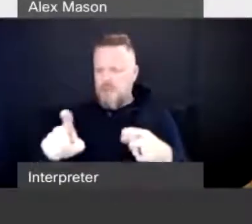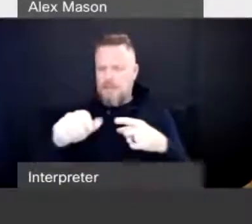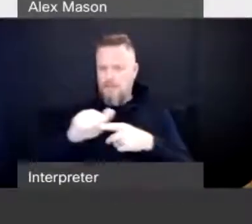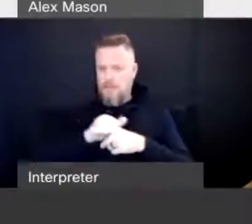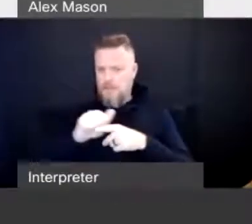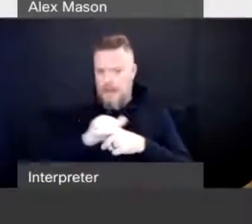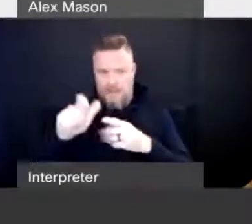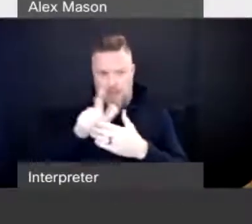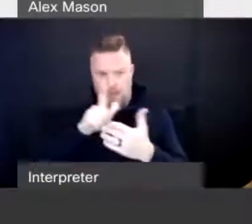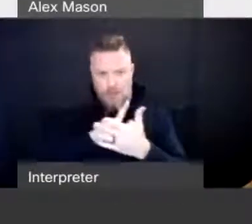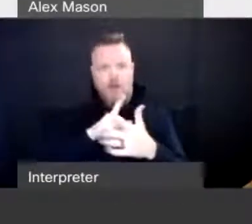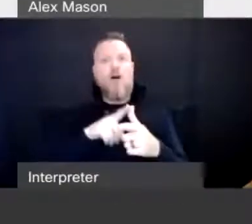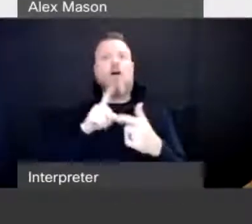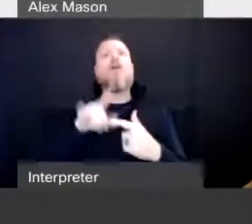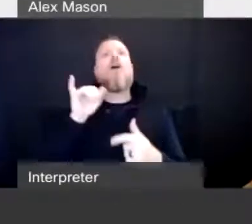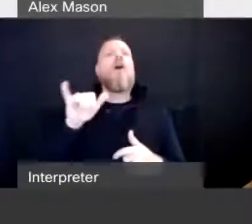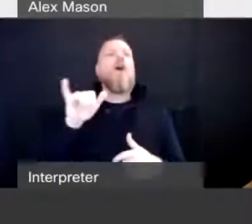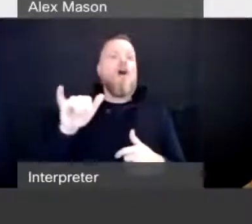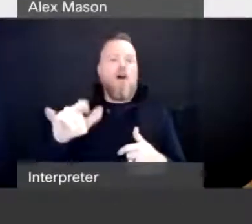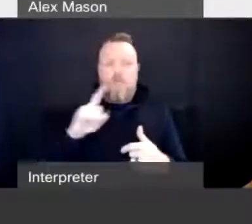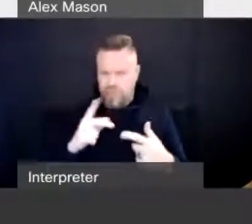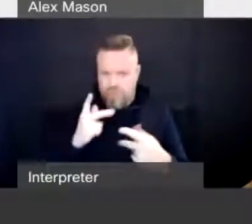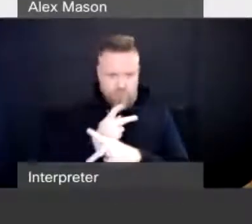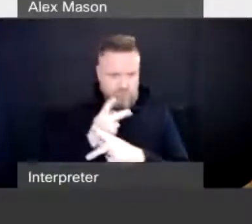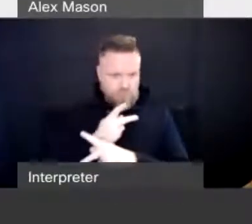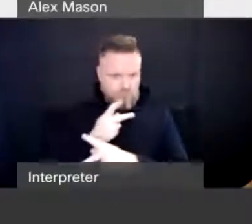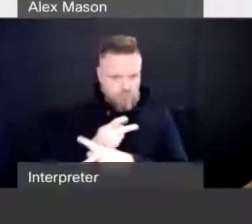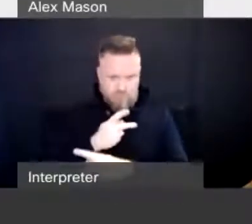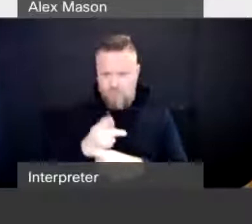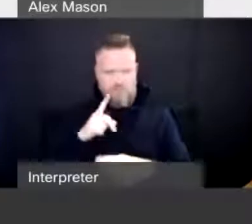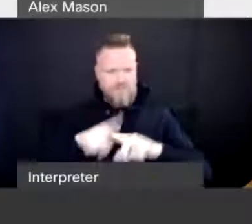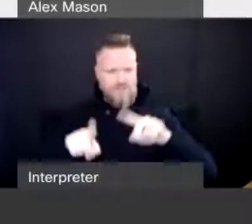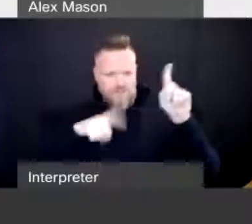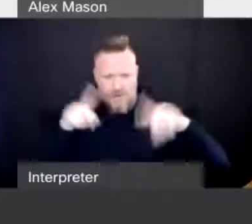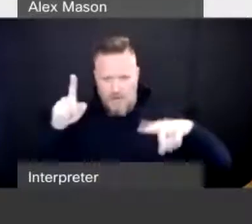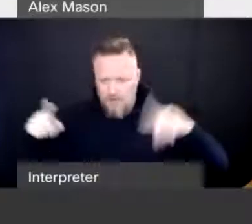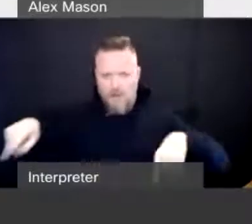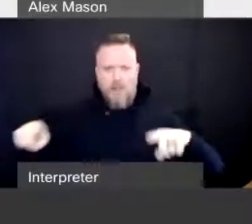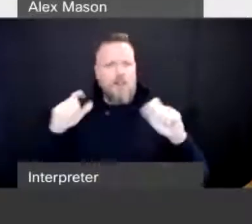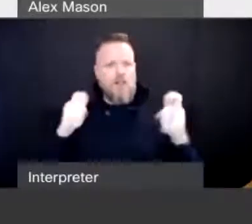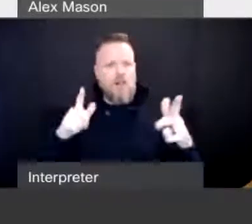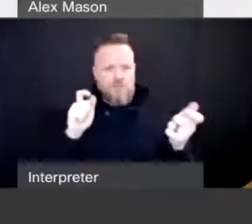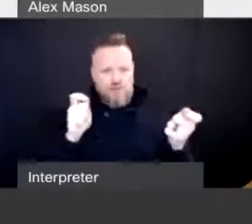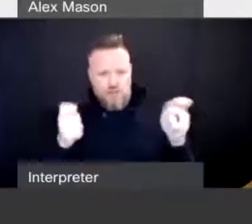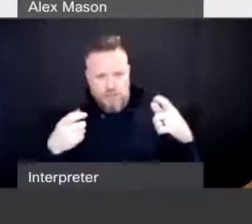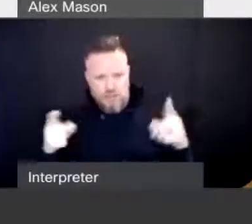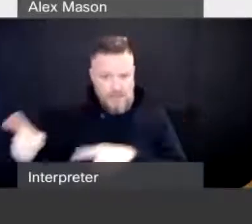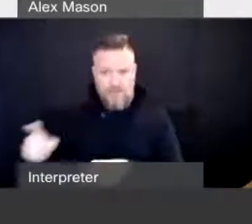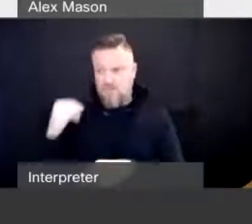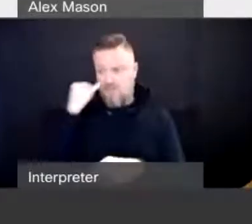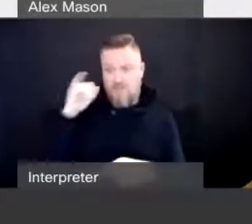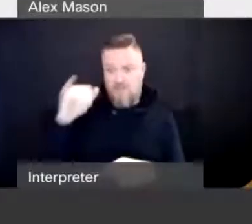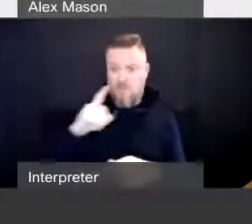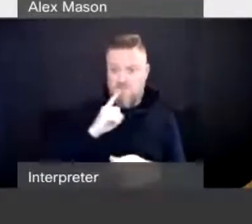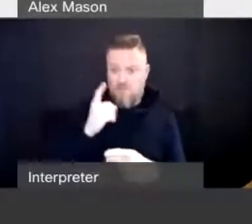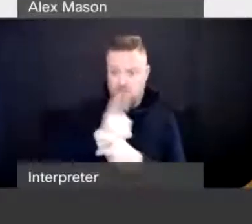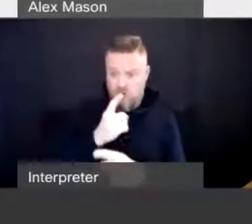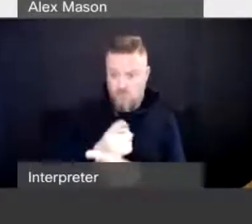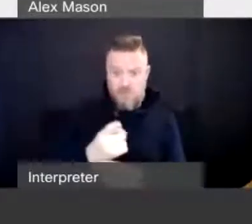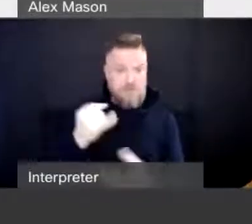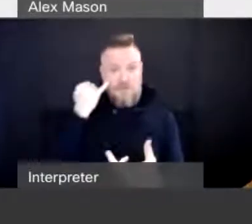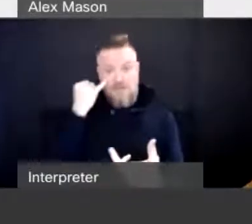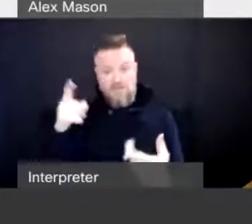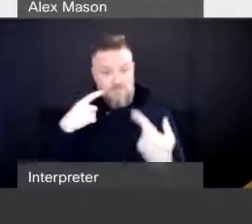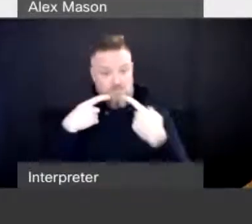that's when you kind of figure out is all the variables and the changes being made, is it appropriate and is it working? And